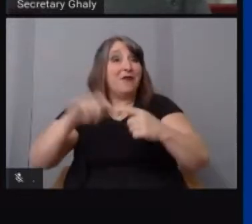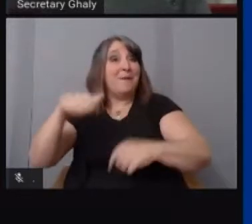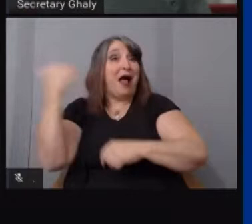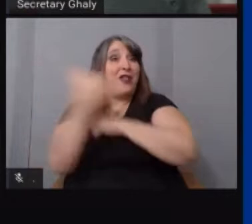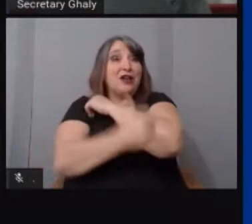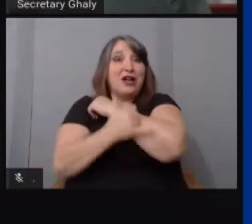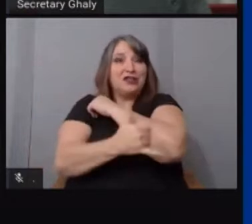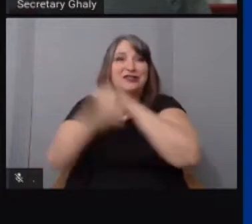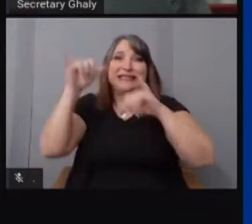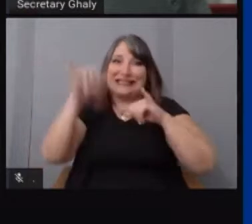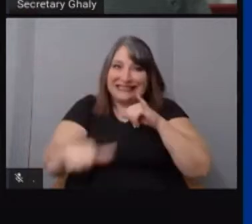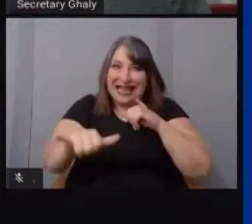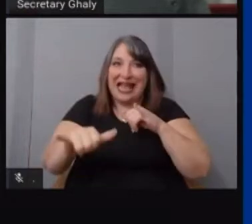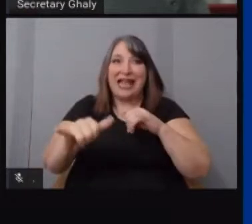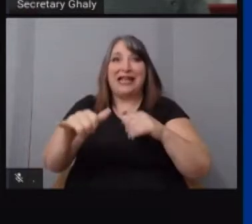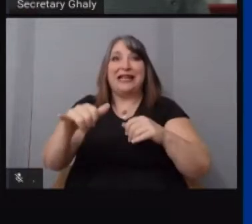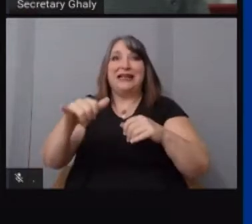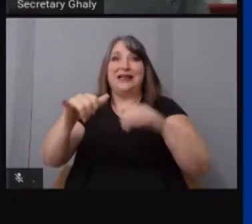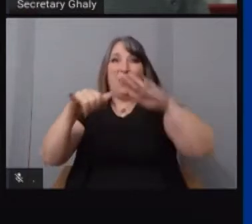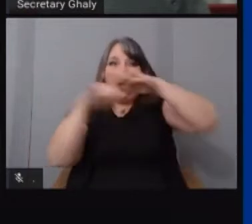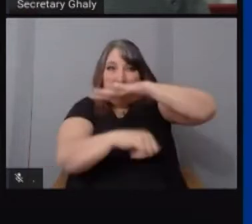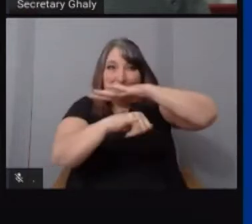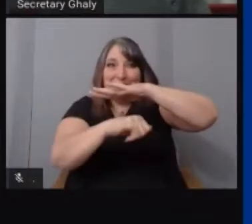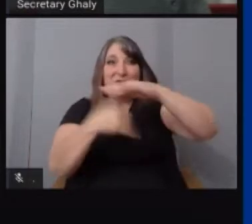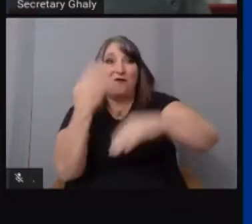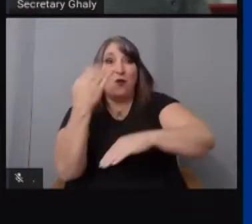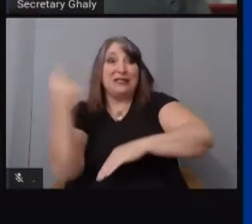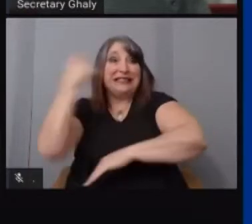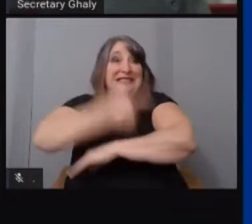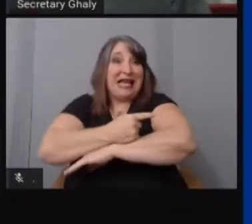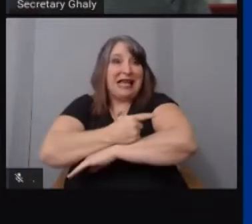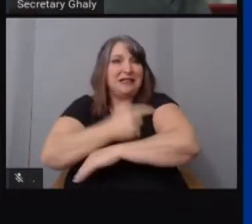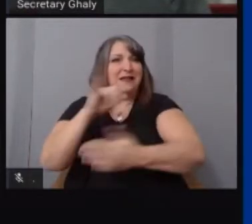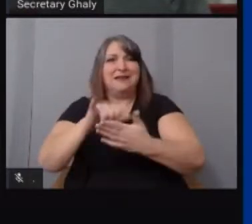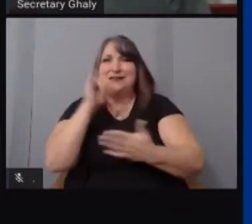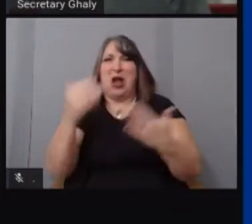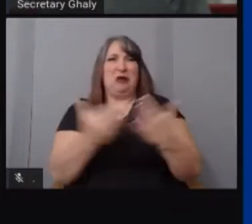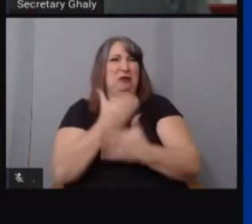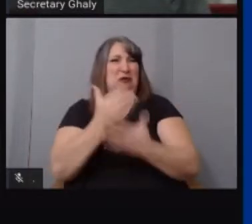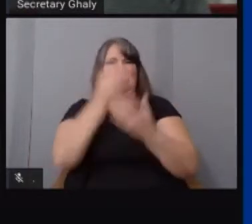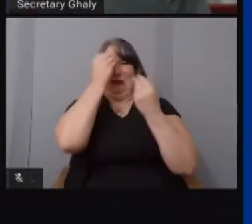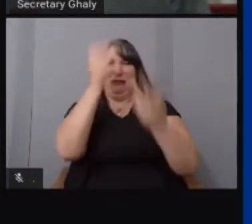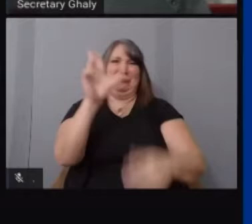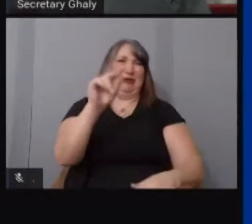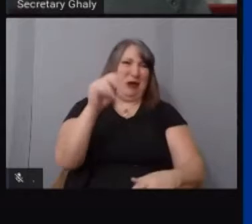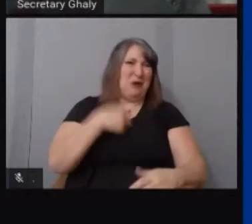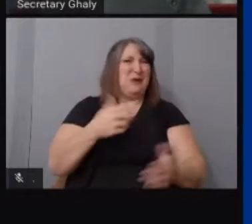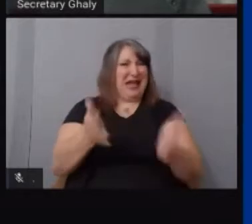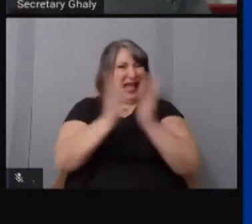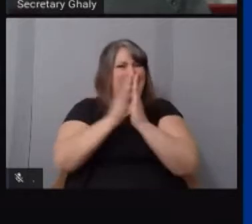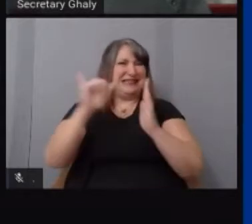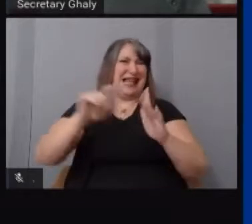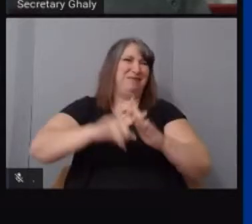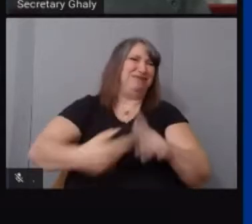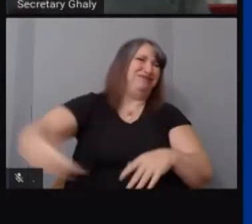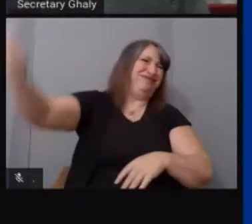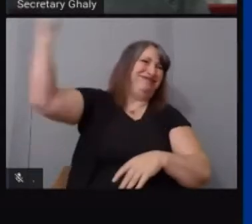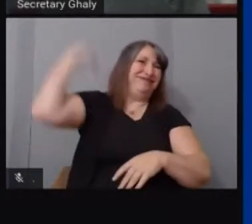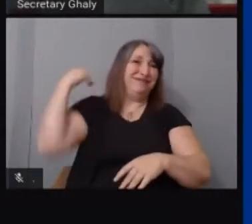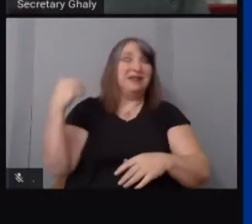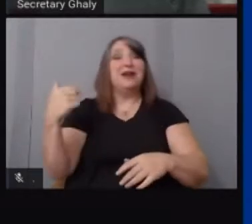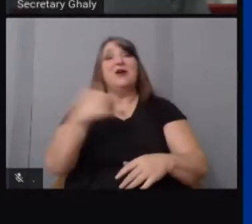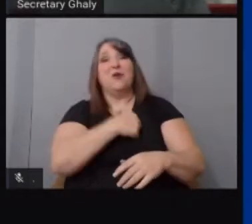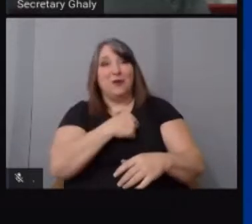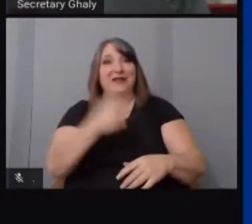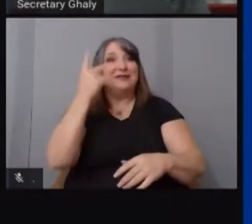not a new concept. This is something we ask people to do very early on with our partnership with our local health jurisdictions. You've